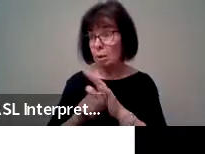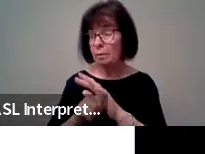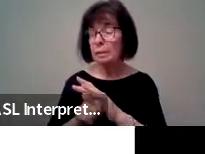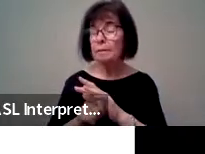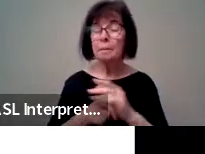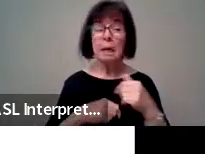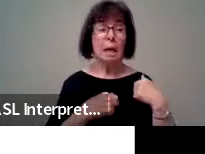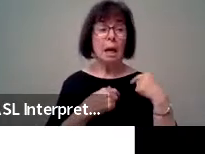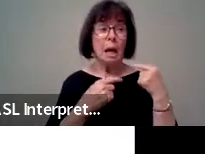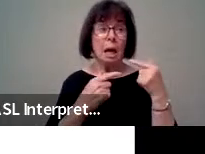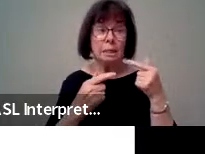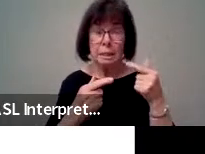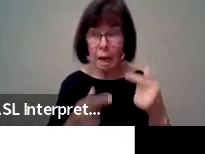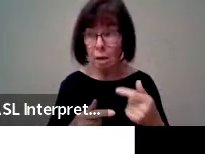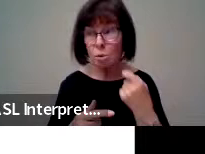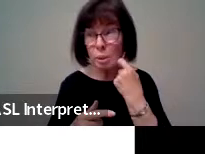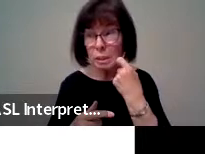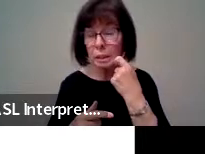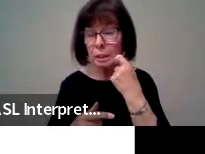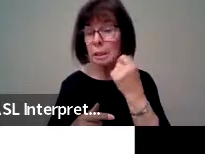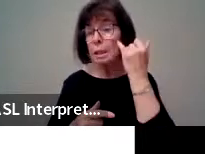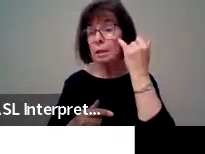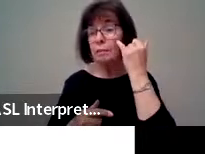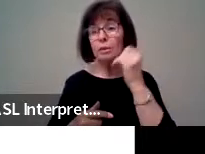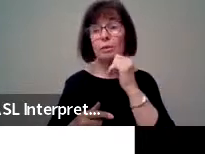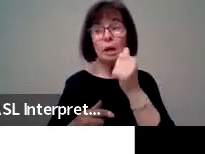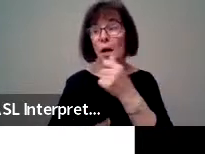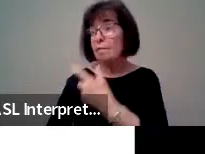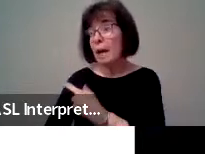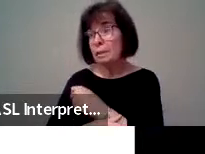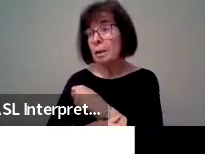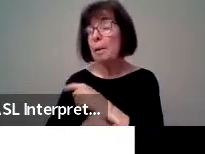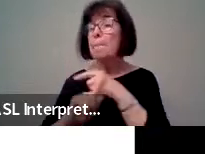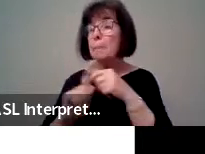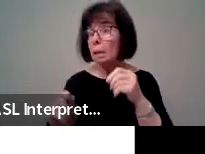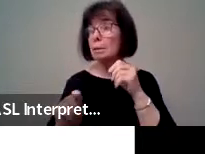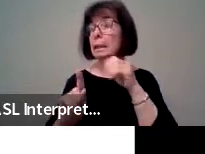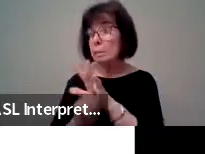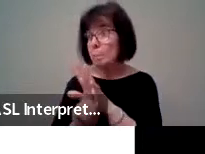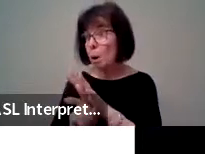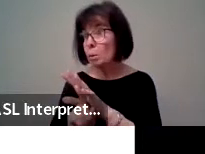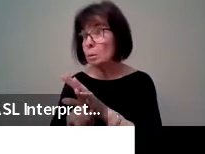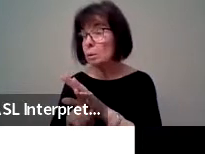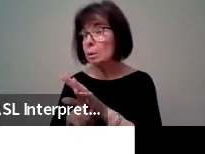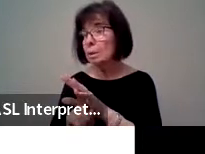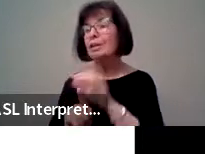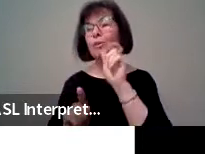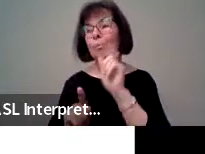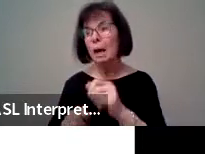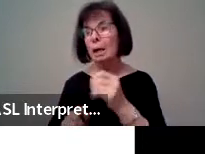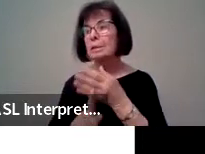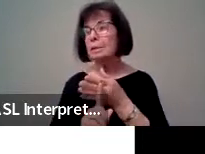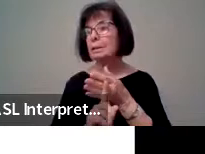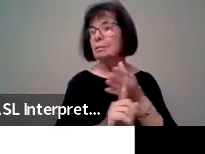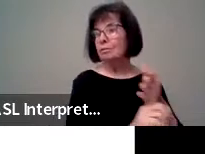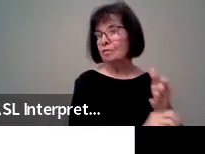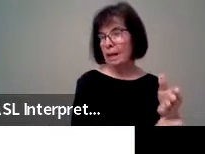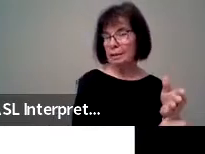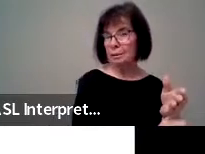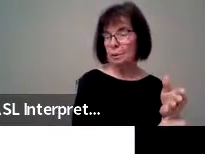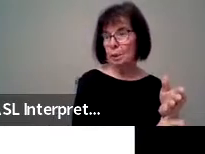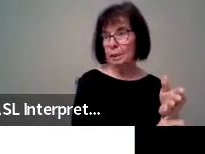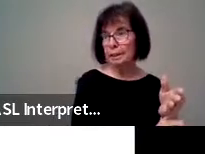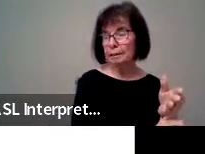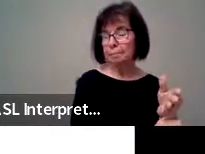recently, if you were unvaccinated and you were exposed, you had to quarantine. Vaccinated people have not been recommended to quarantine for some time,